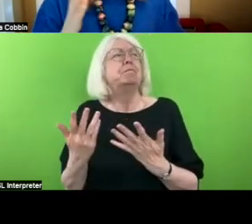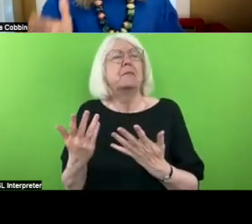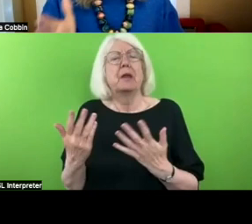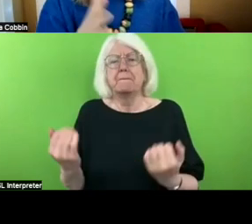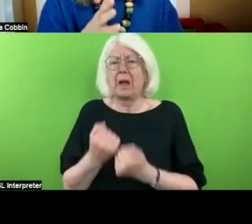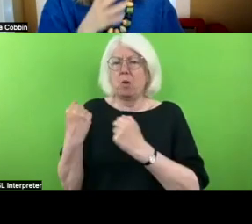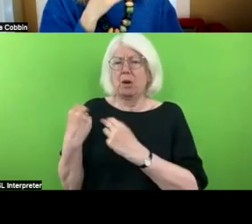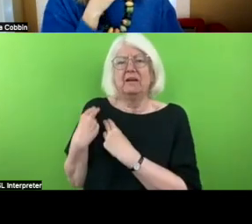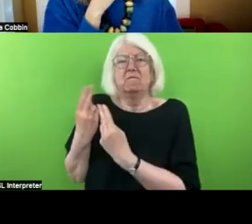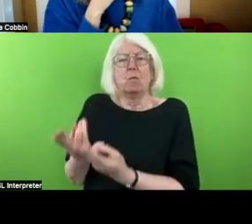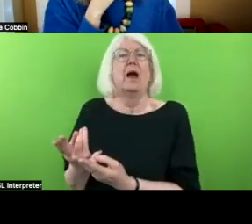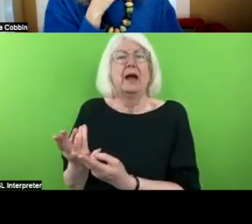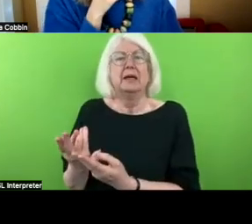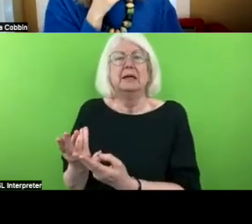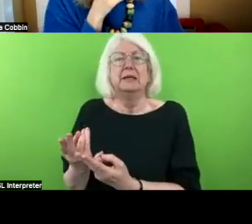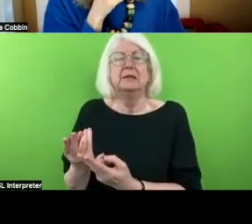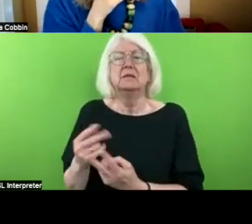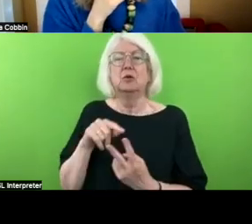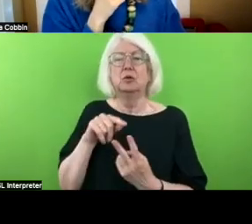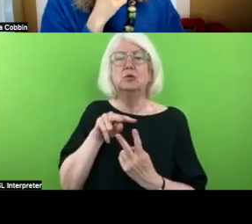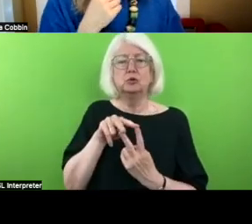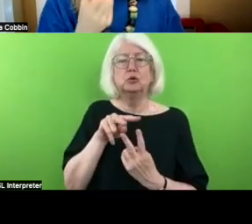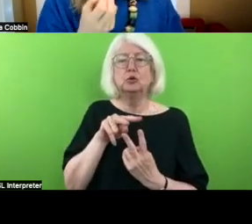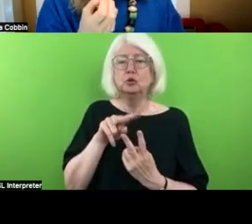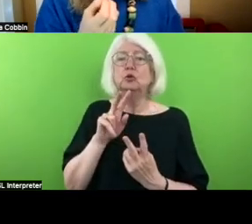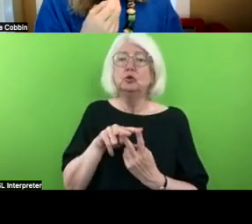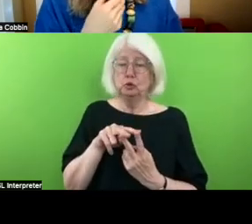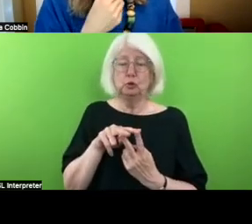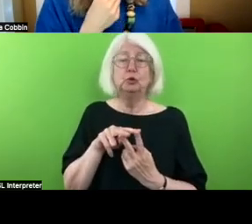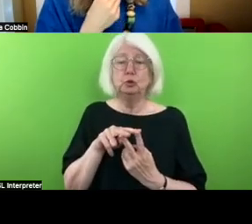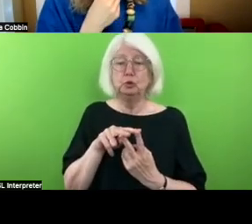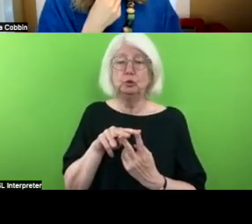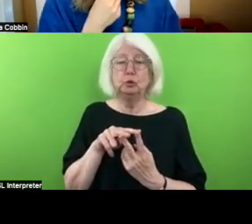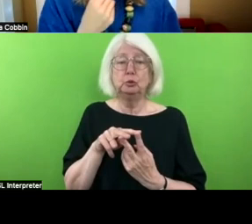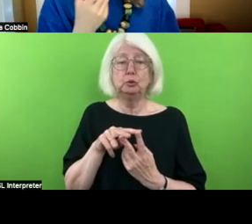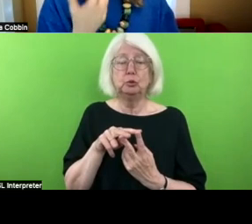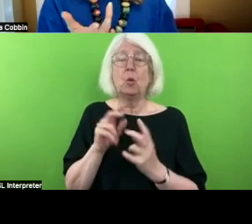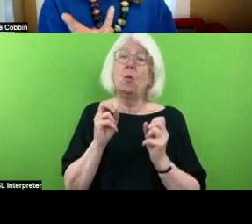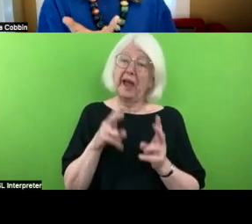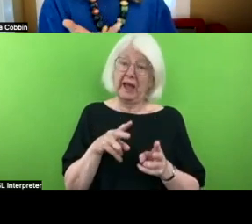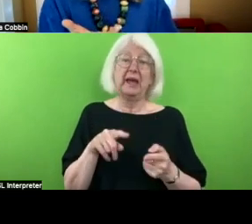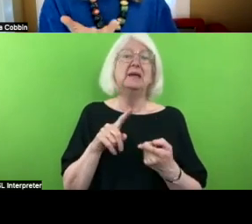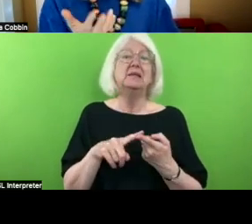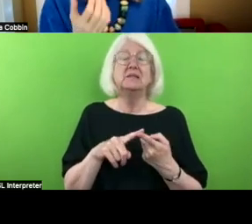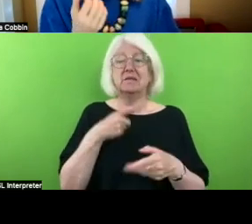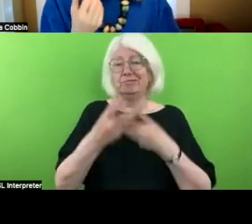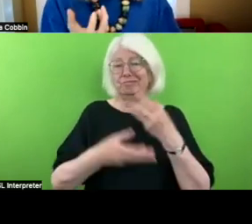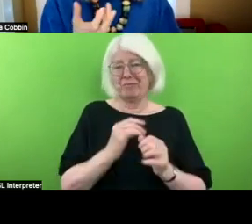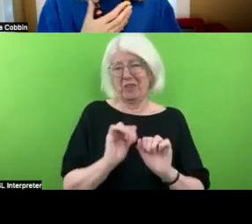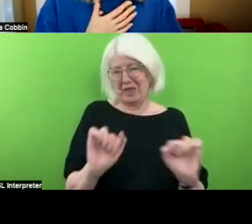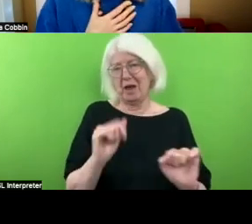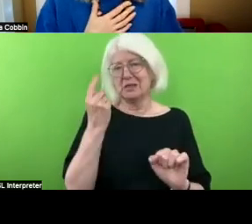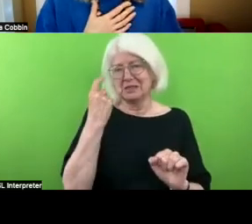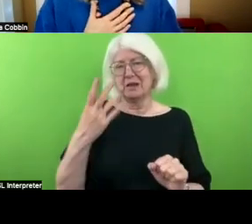two places that bishops tended to go to articulate their understanding of servant leadership. One was Philippians 2, and one